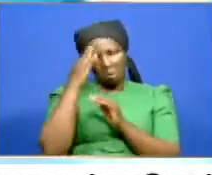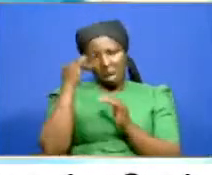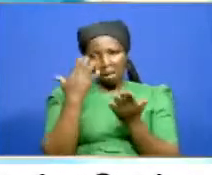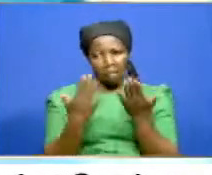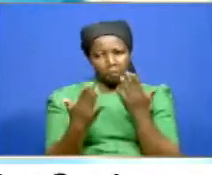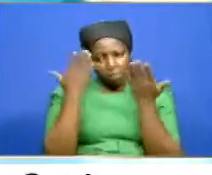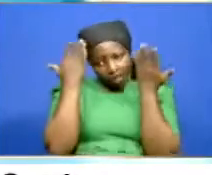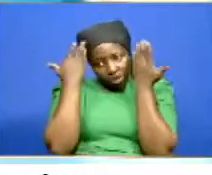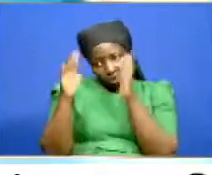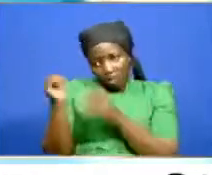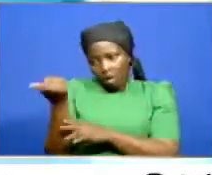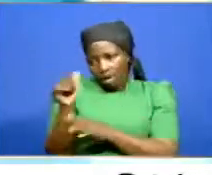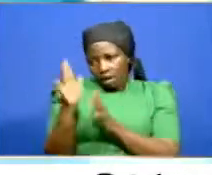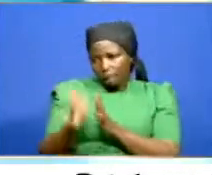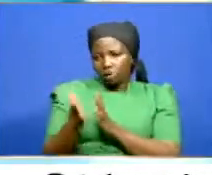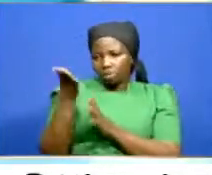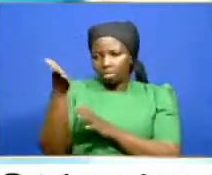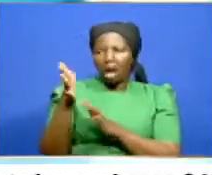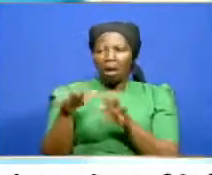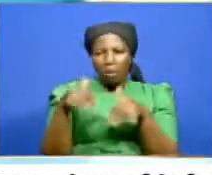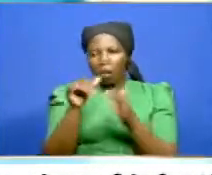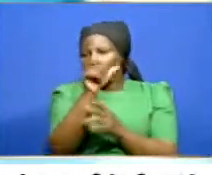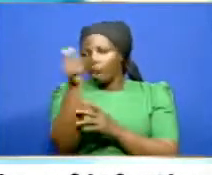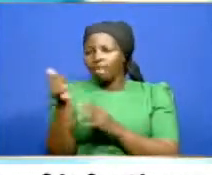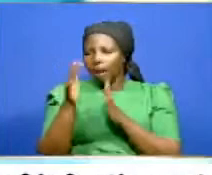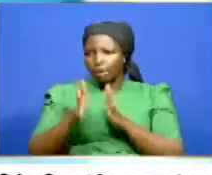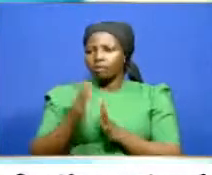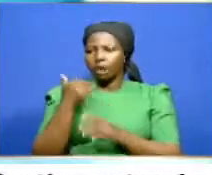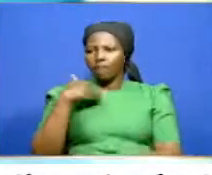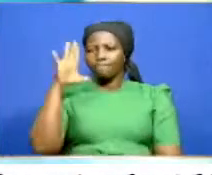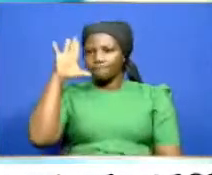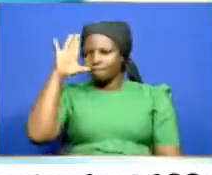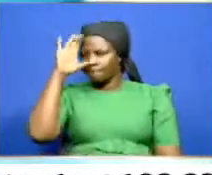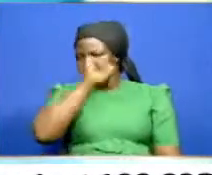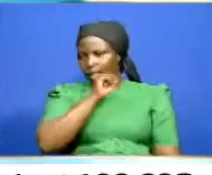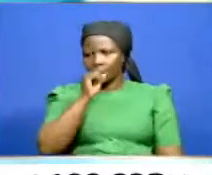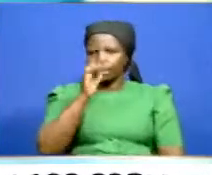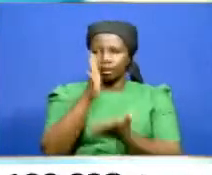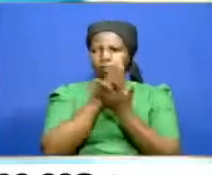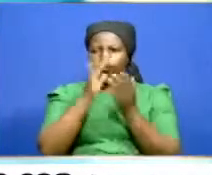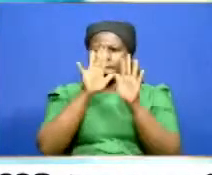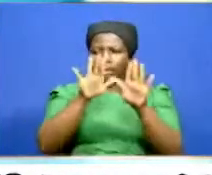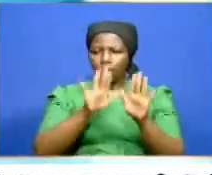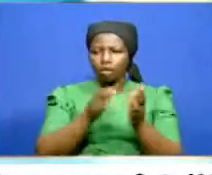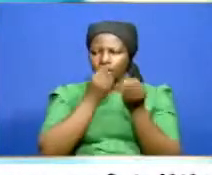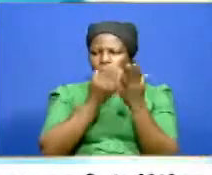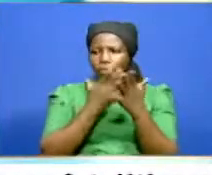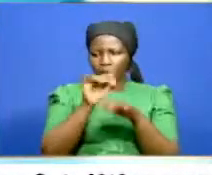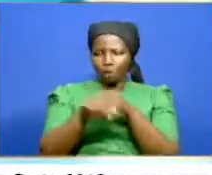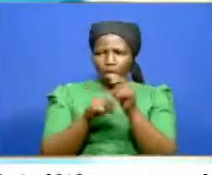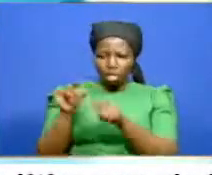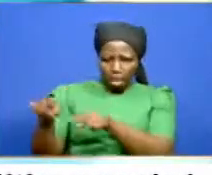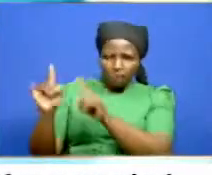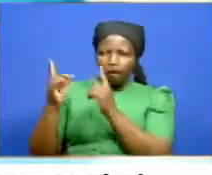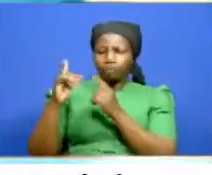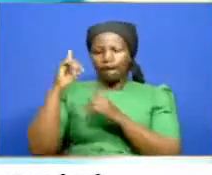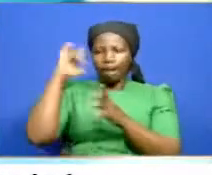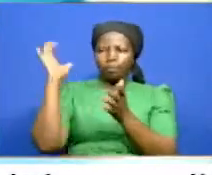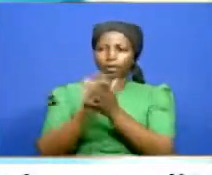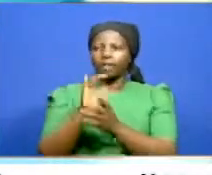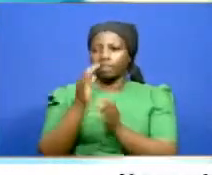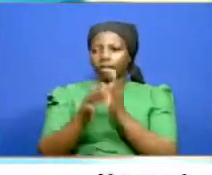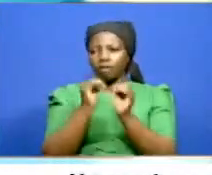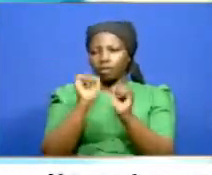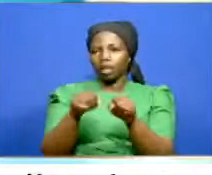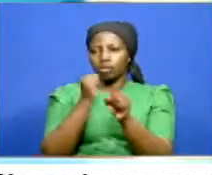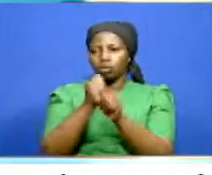anyone, or probably, you know, somebody somewhere has missed some critical detail about them. And I believe it's something that if you can do right,